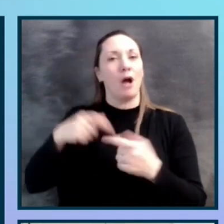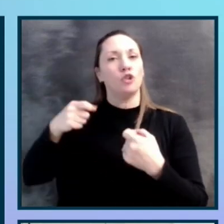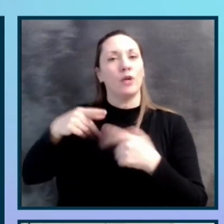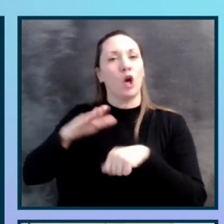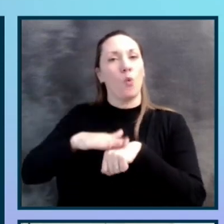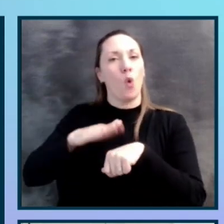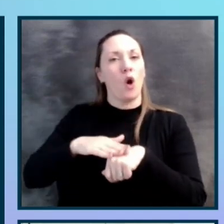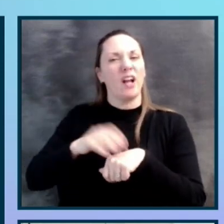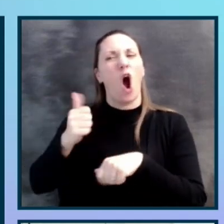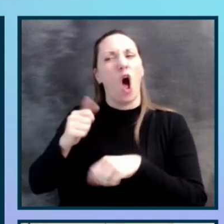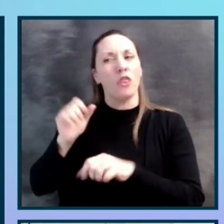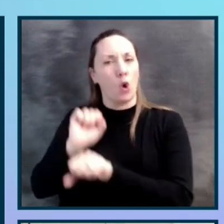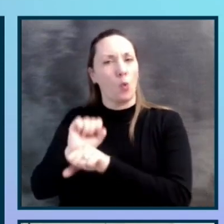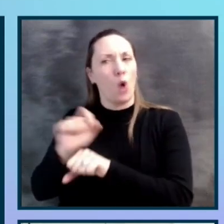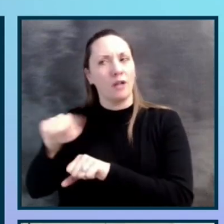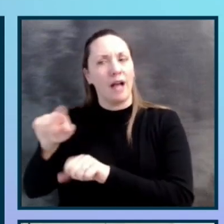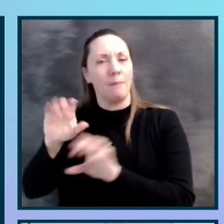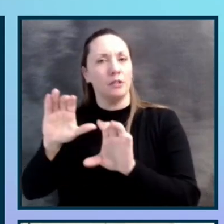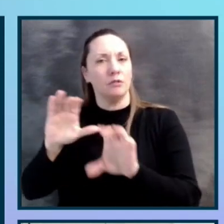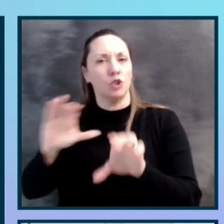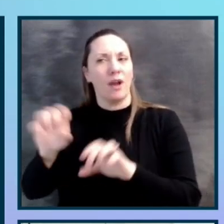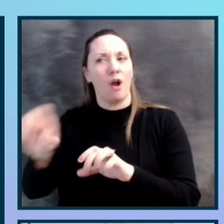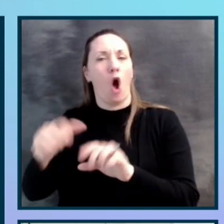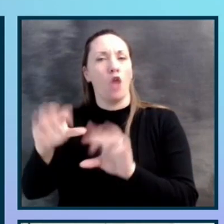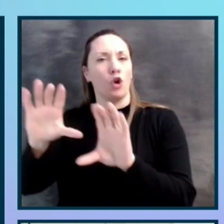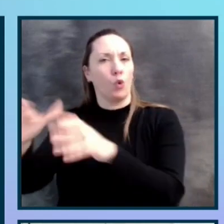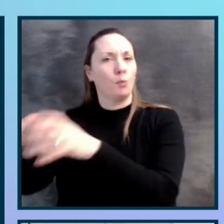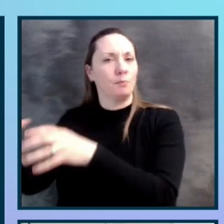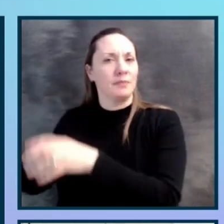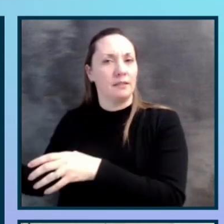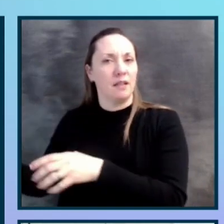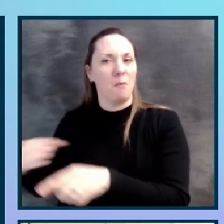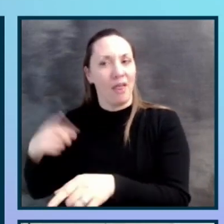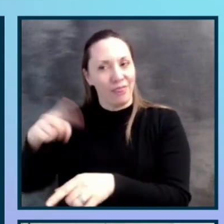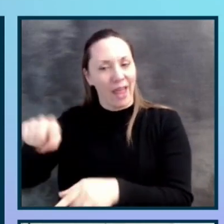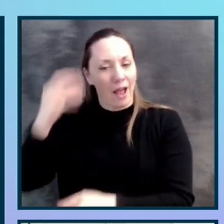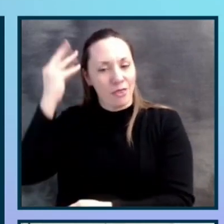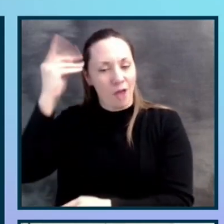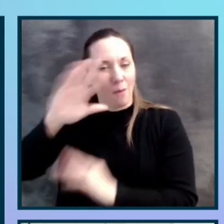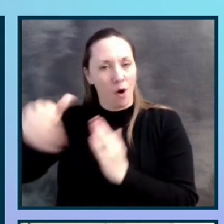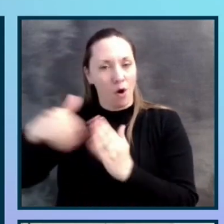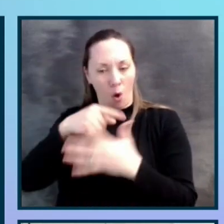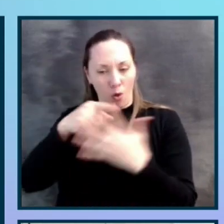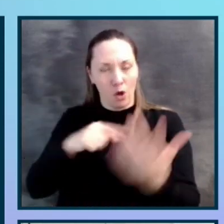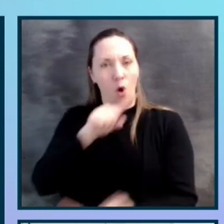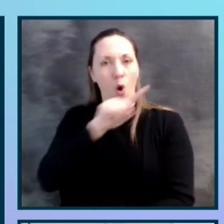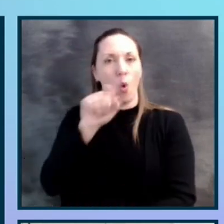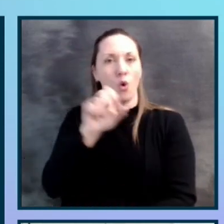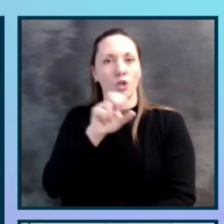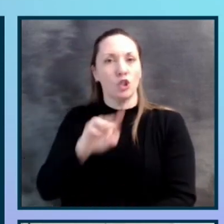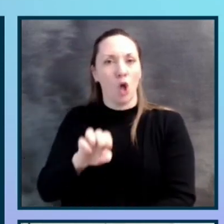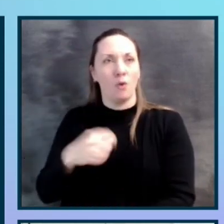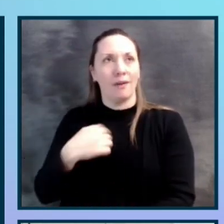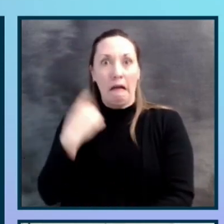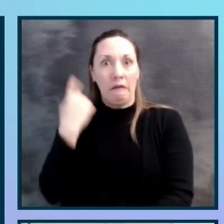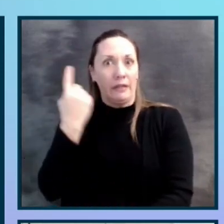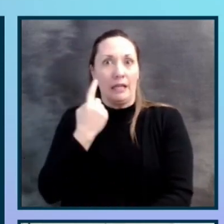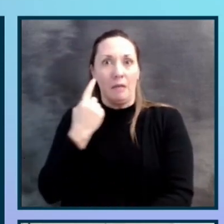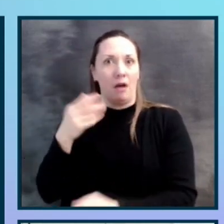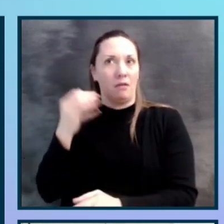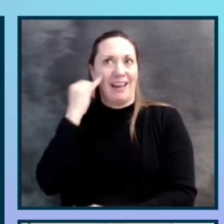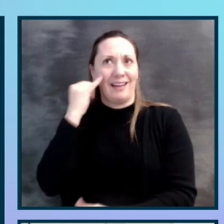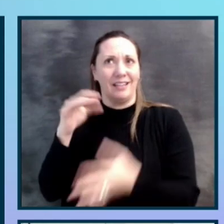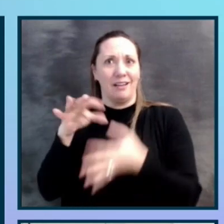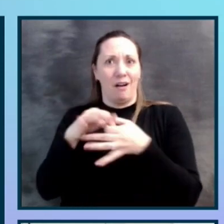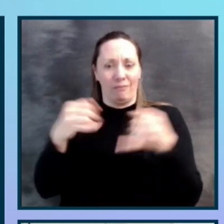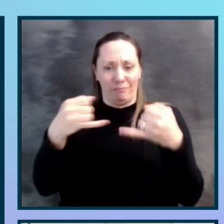various groups. And they thought about all of those zones, even though I hadn't even thought of the idea of zones. So